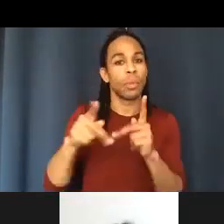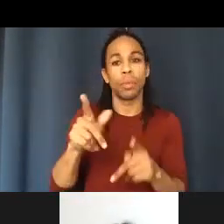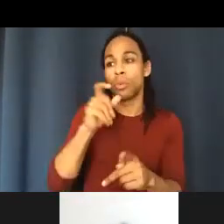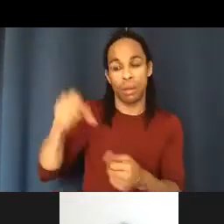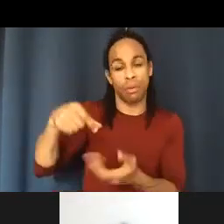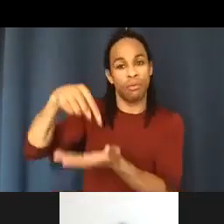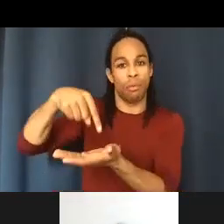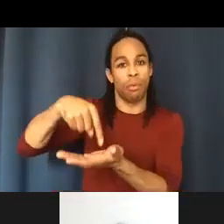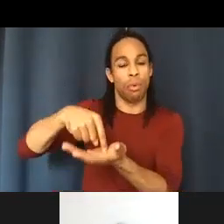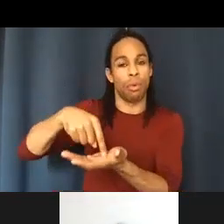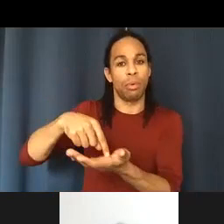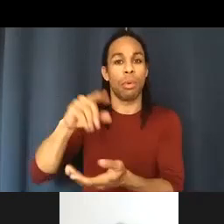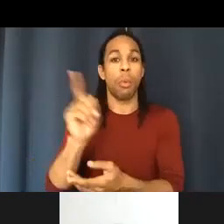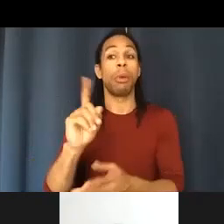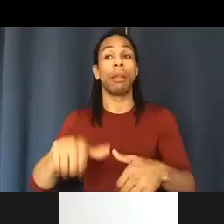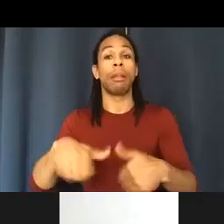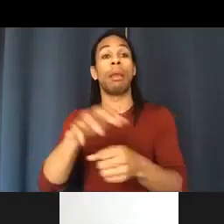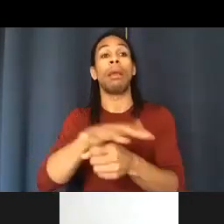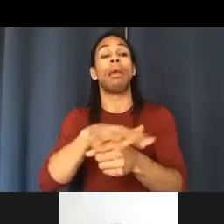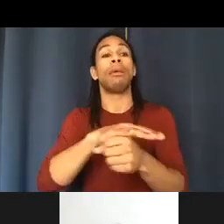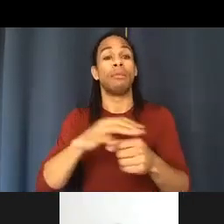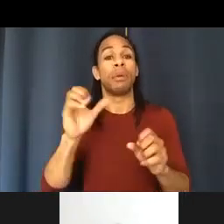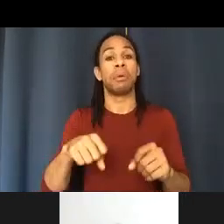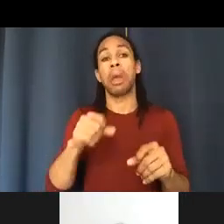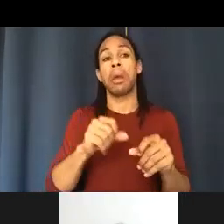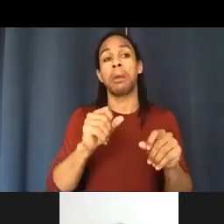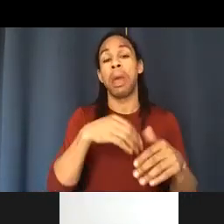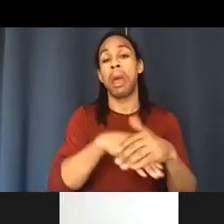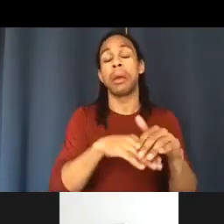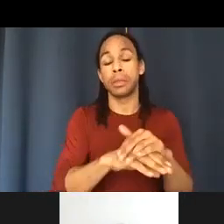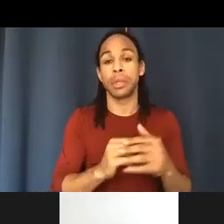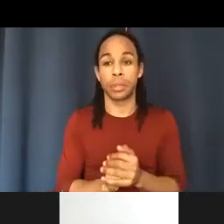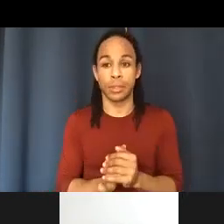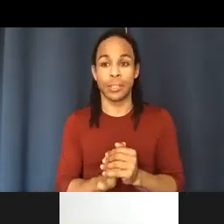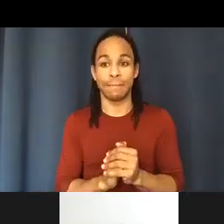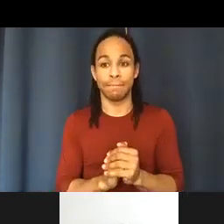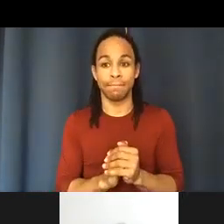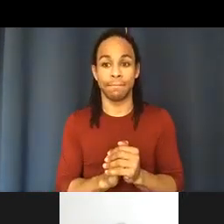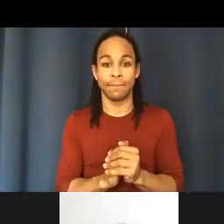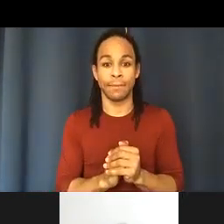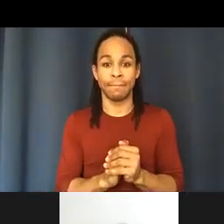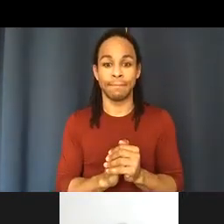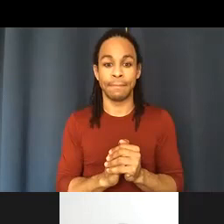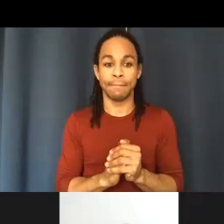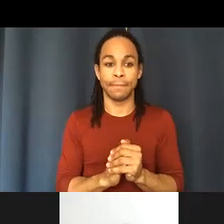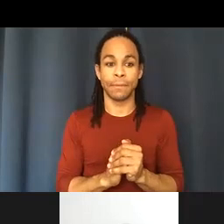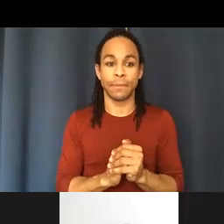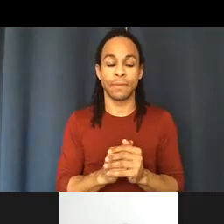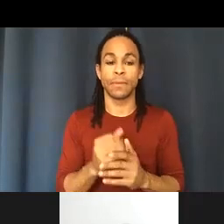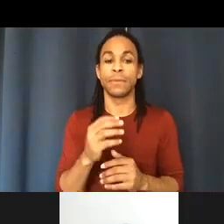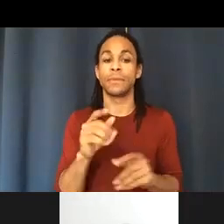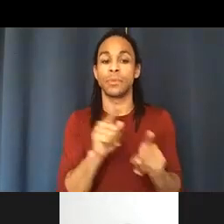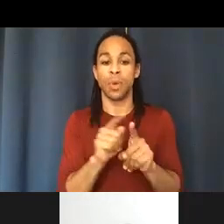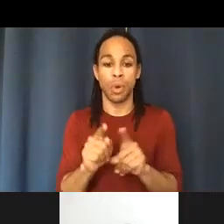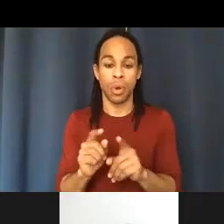addressing the gendered nature of the health workforce globally, as well as